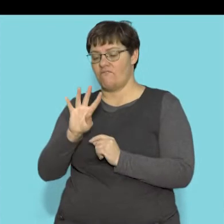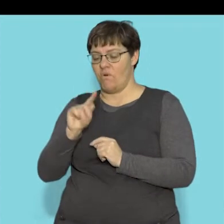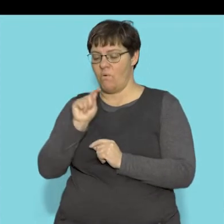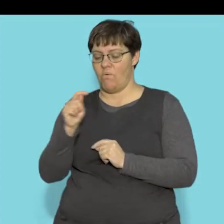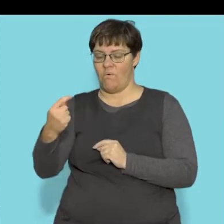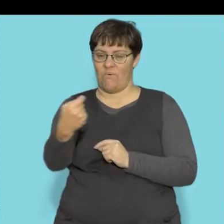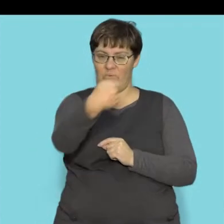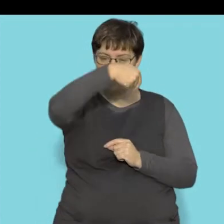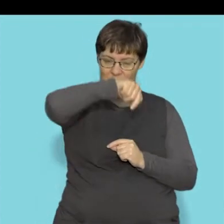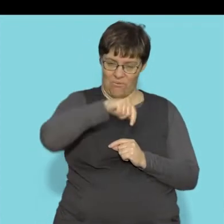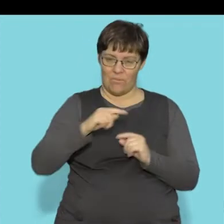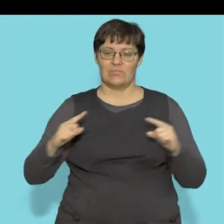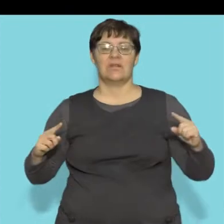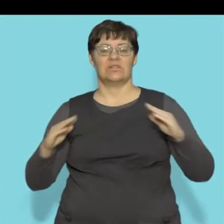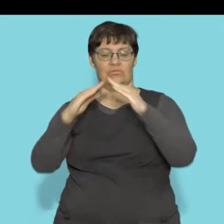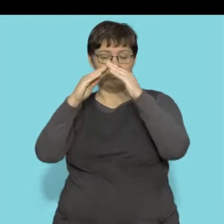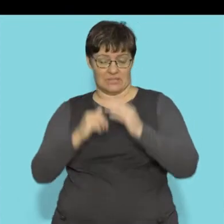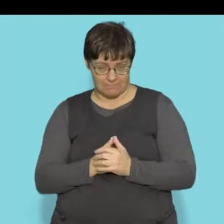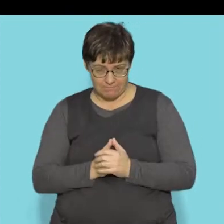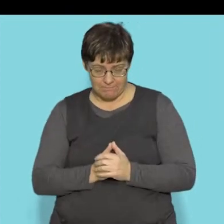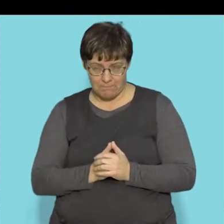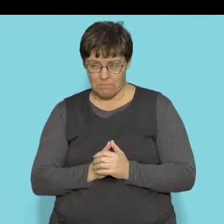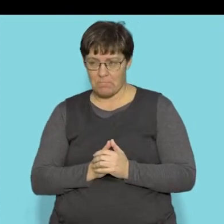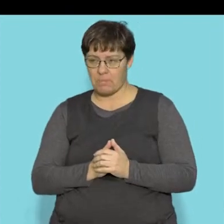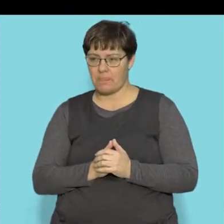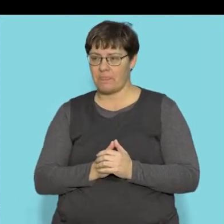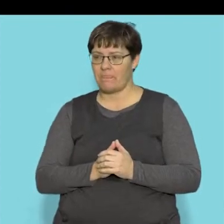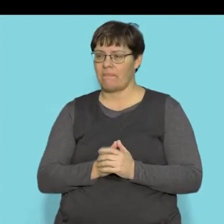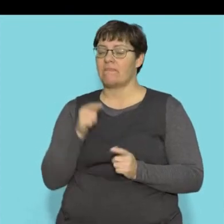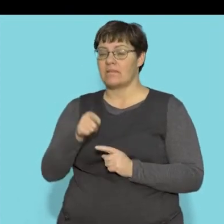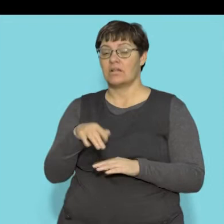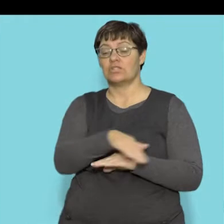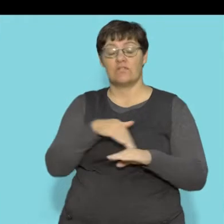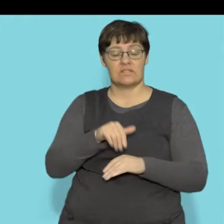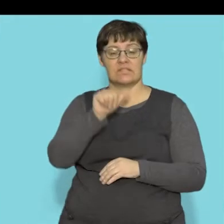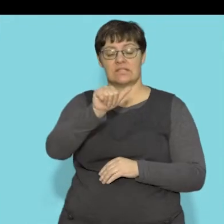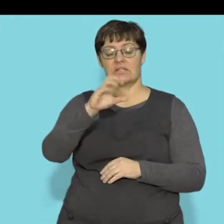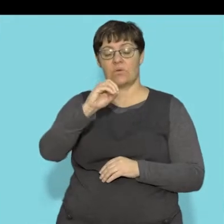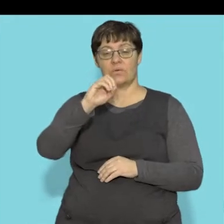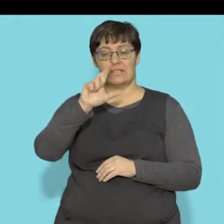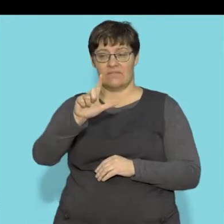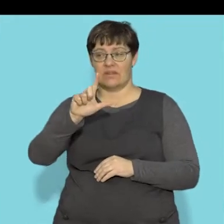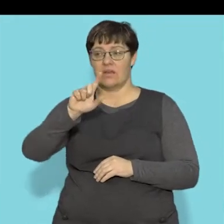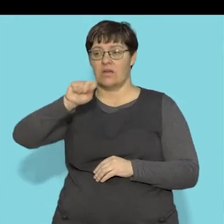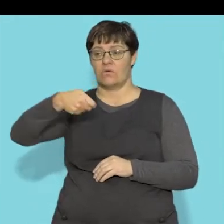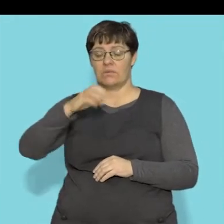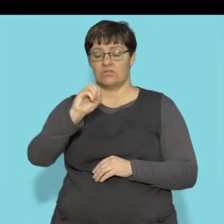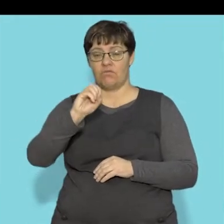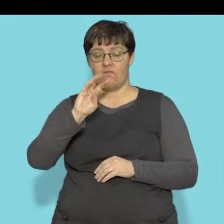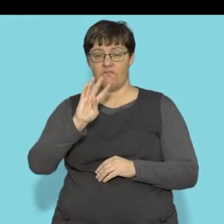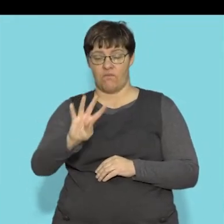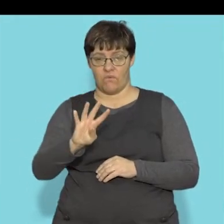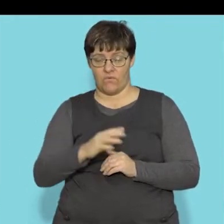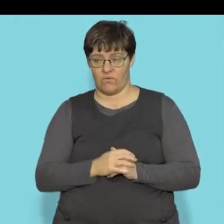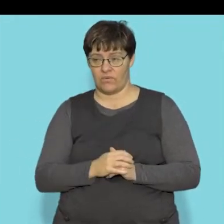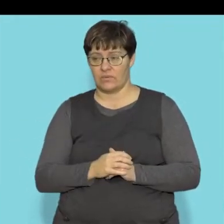to the area of the 4 triangles that make up the rest of this pyramid. So the surface area will be